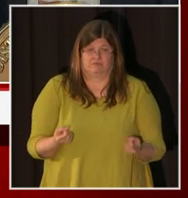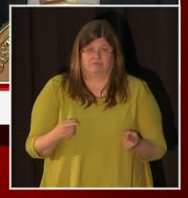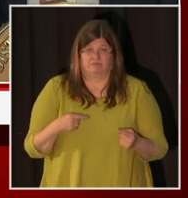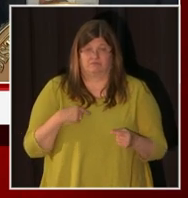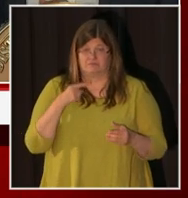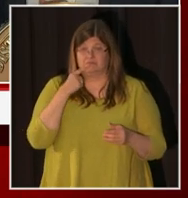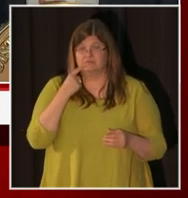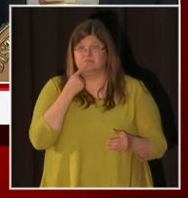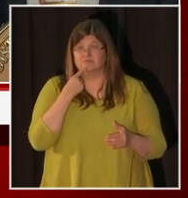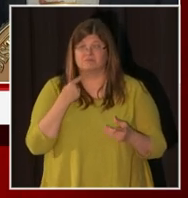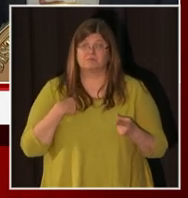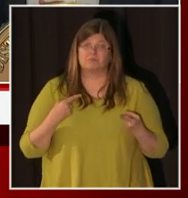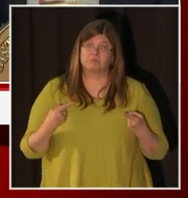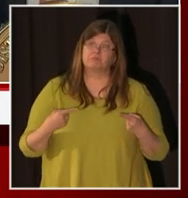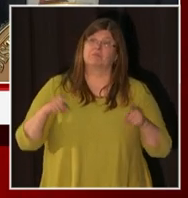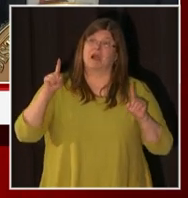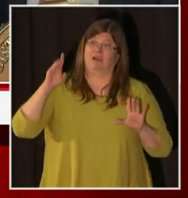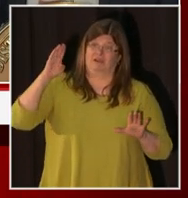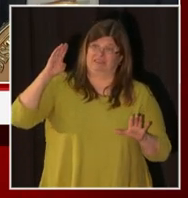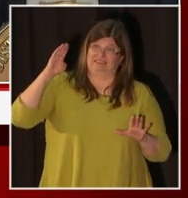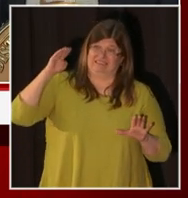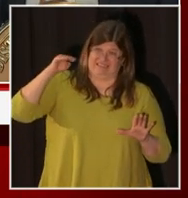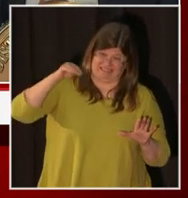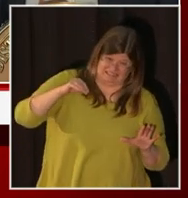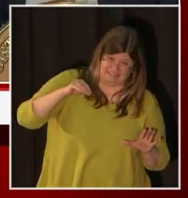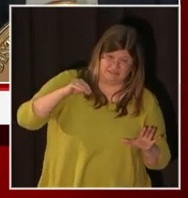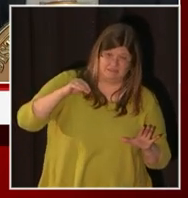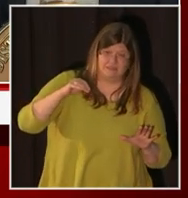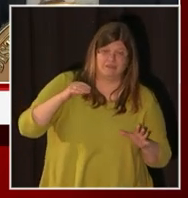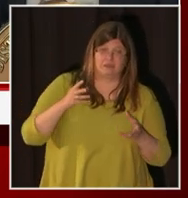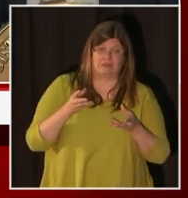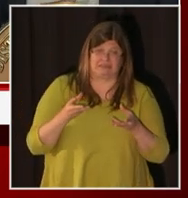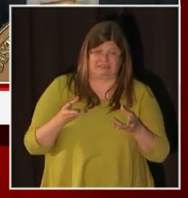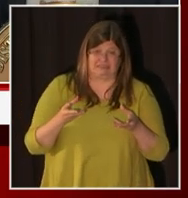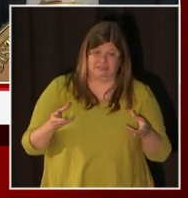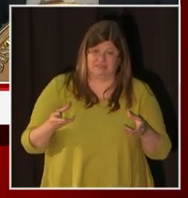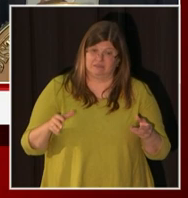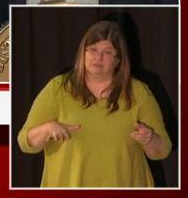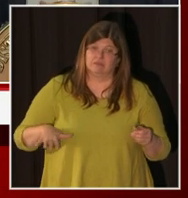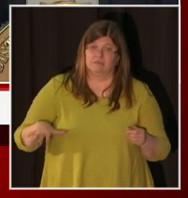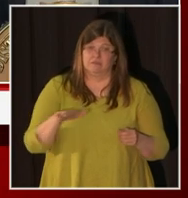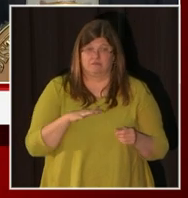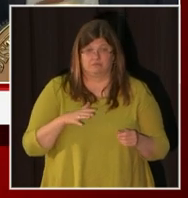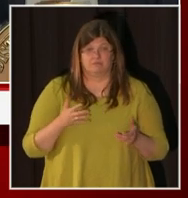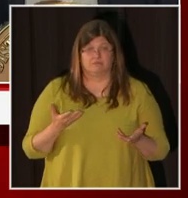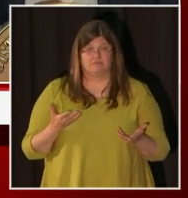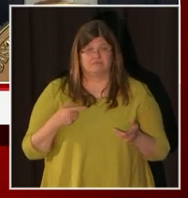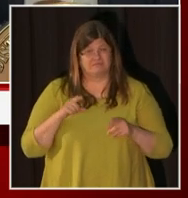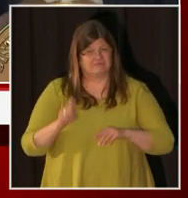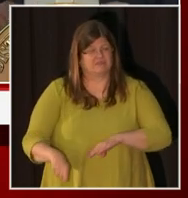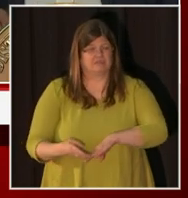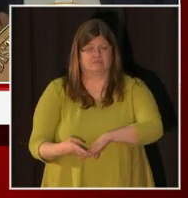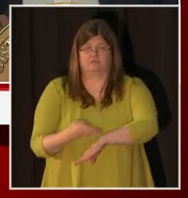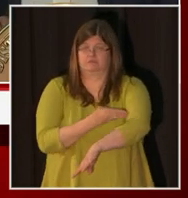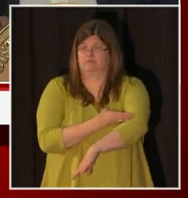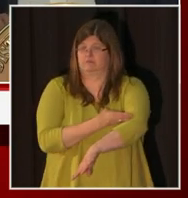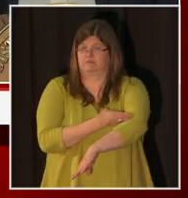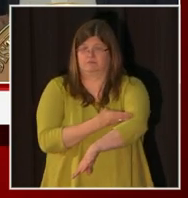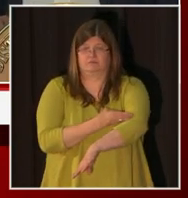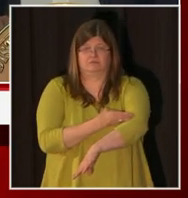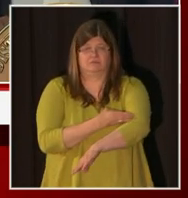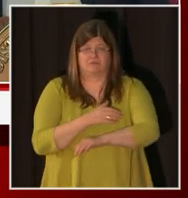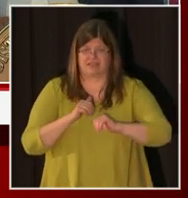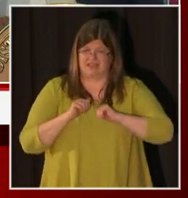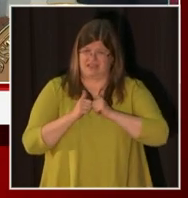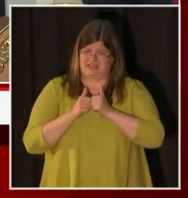this, what that means in D.C. and across the nation is that we have to do better and we have to tackle the